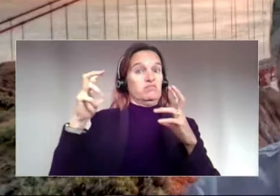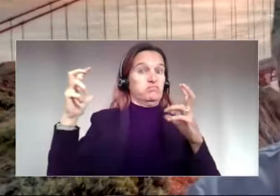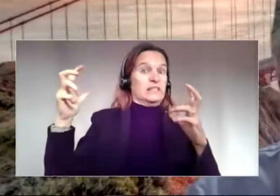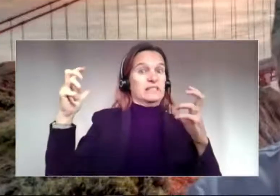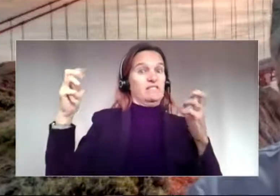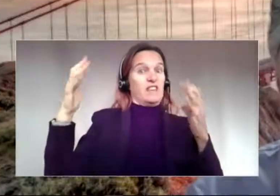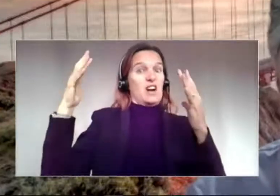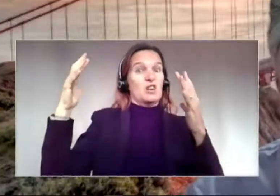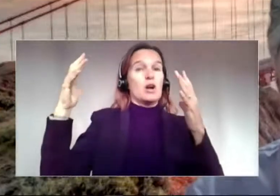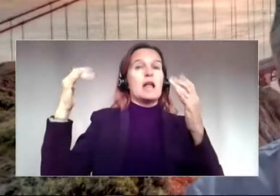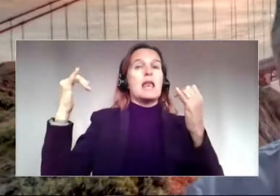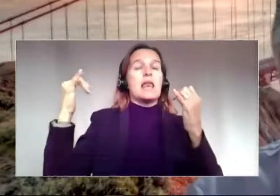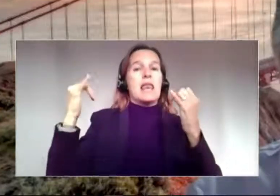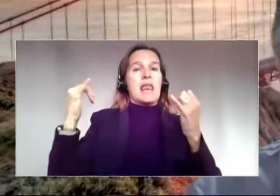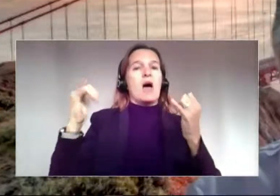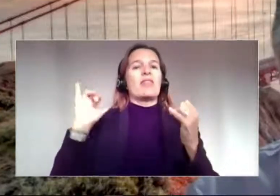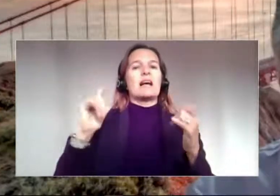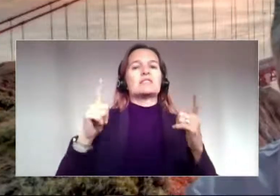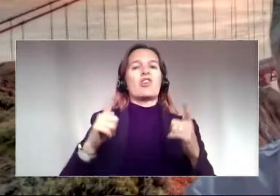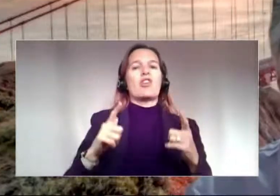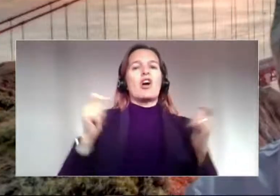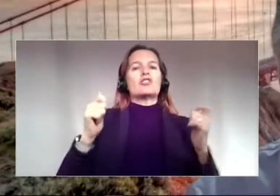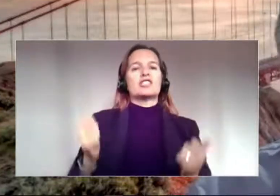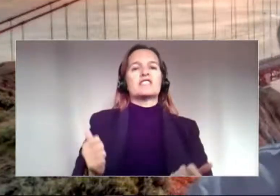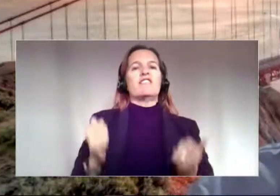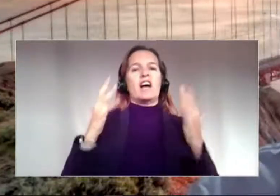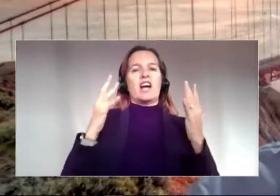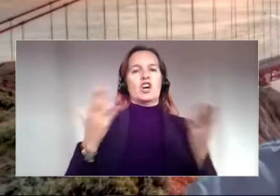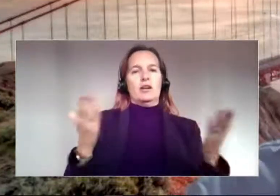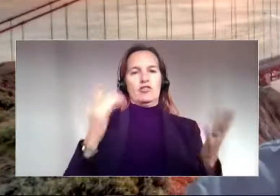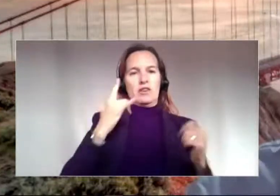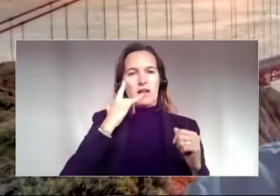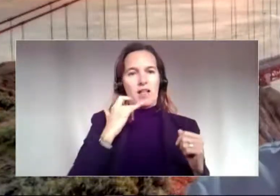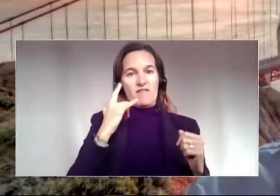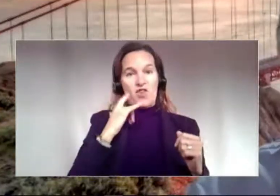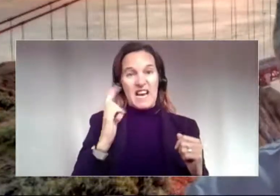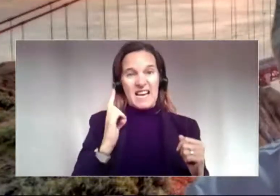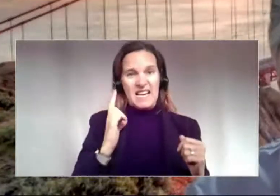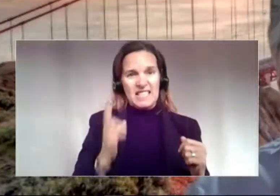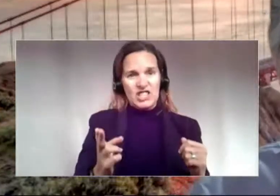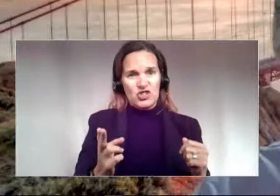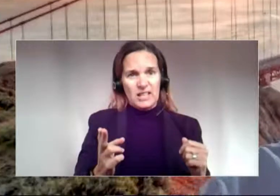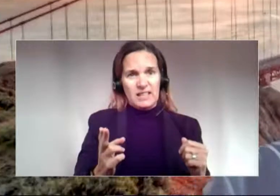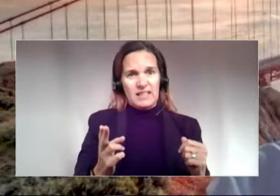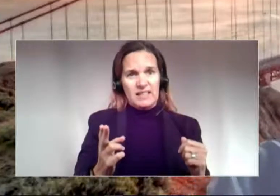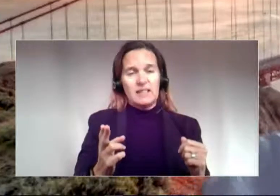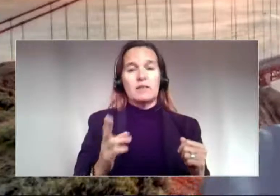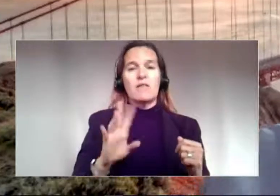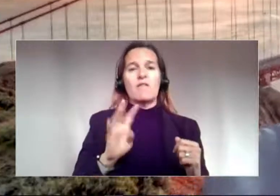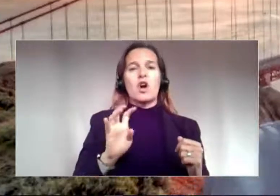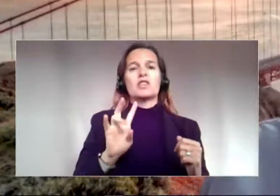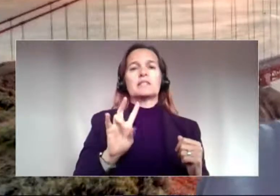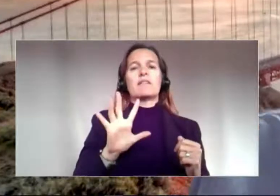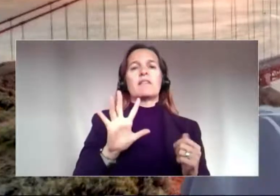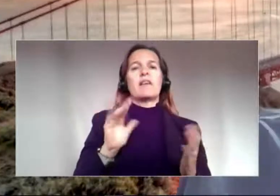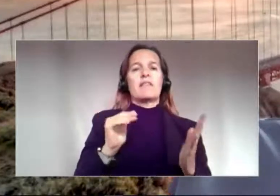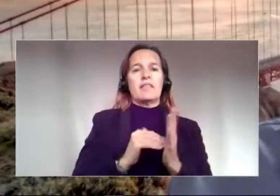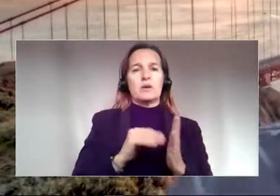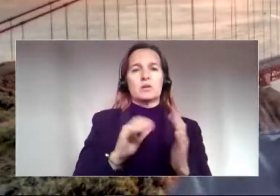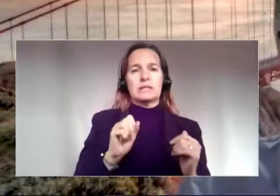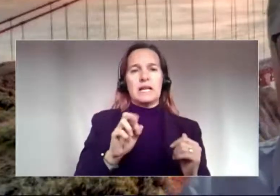well, it's now listed as the largest wildfire in California history. It's about 475,000 acres